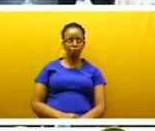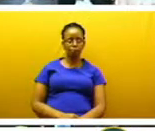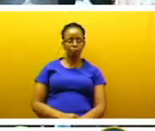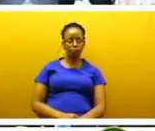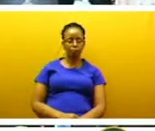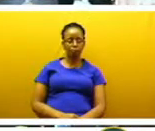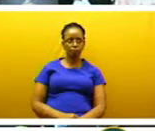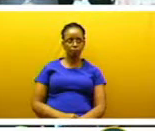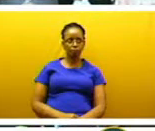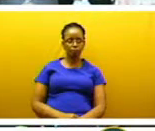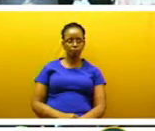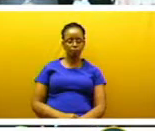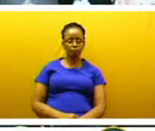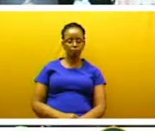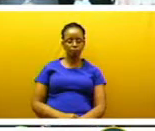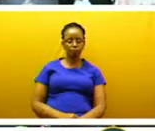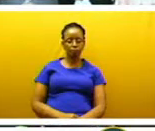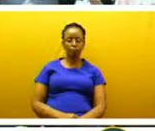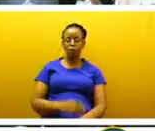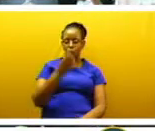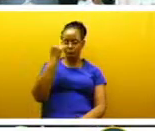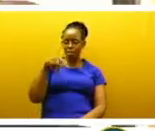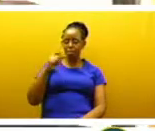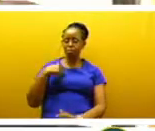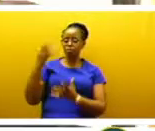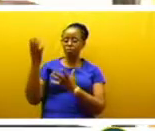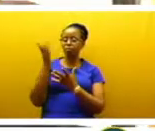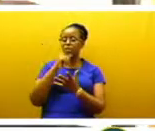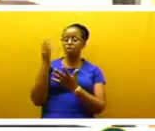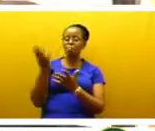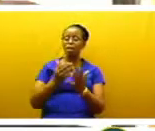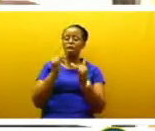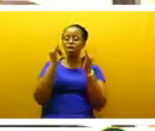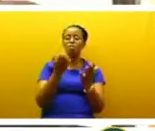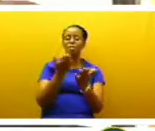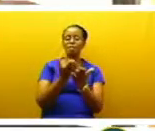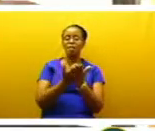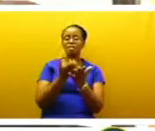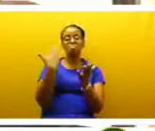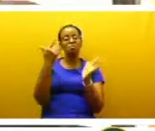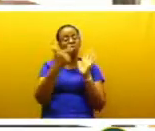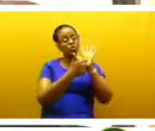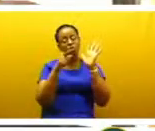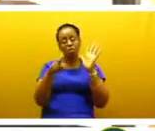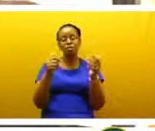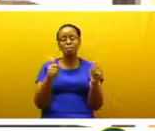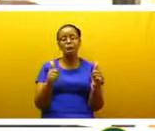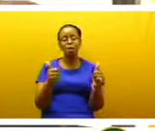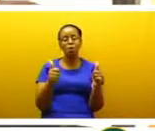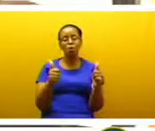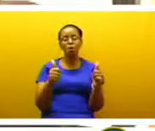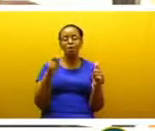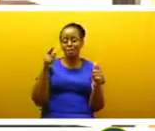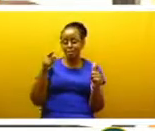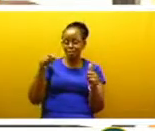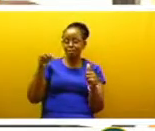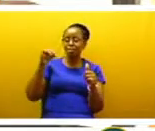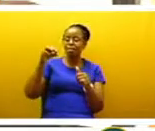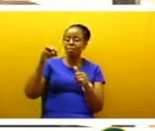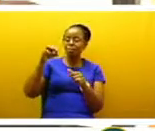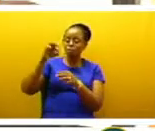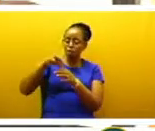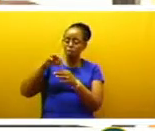On the basis that that is new evidence, it was never played, those are not polling stations in